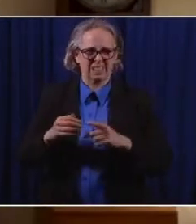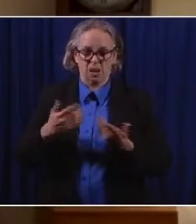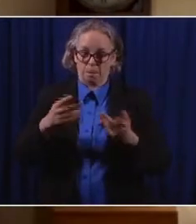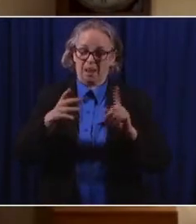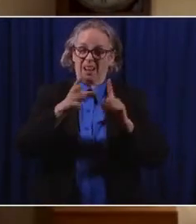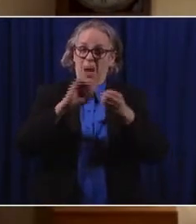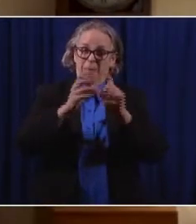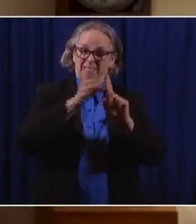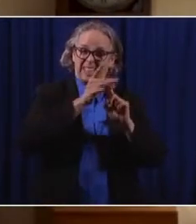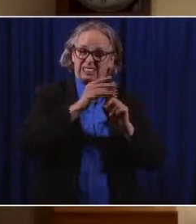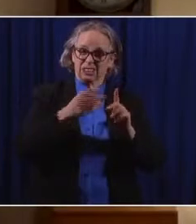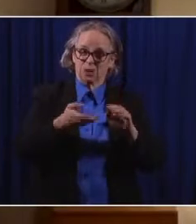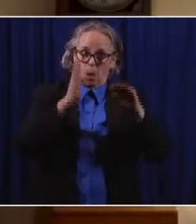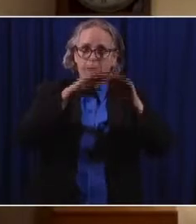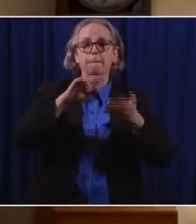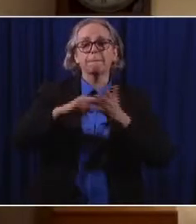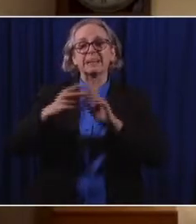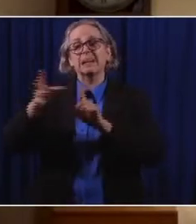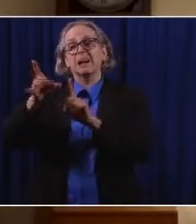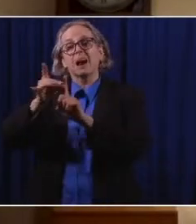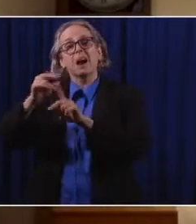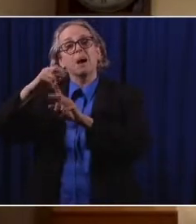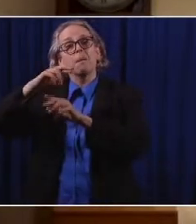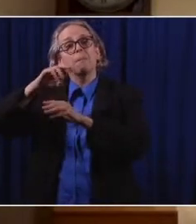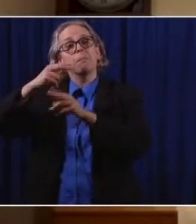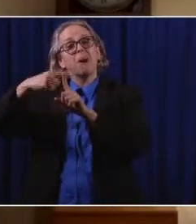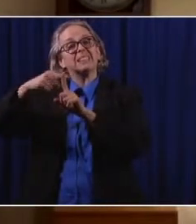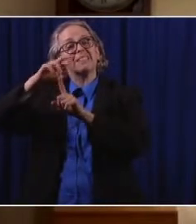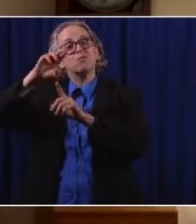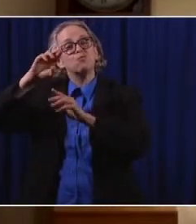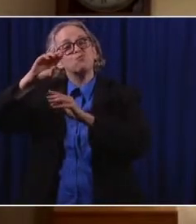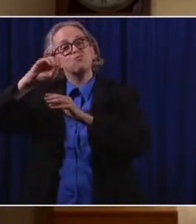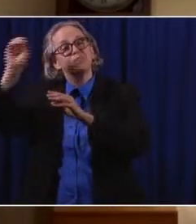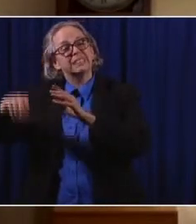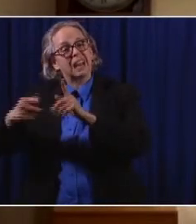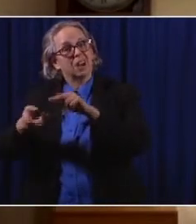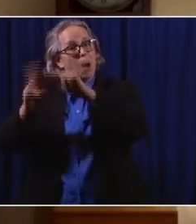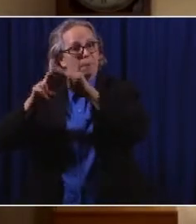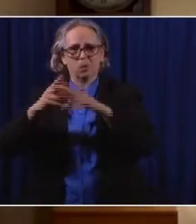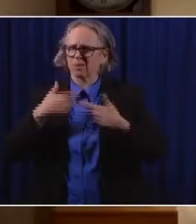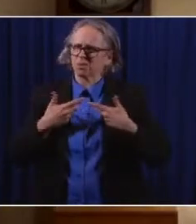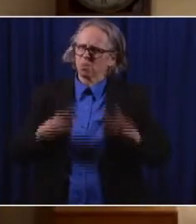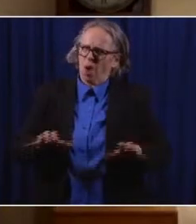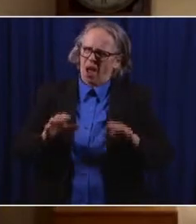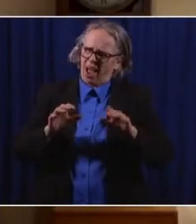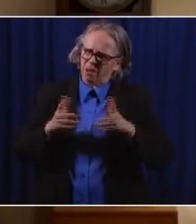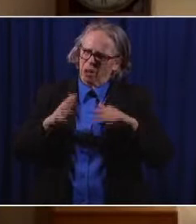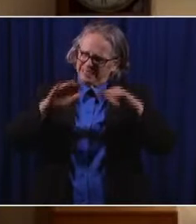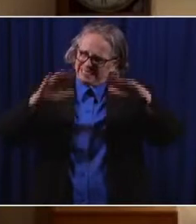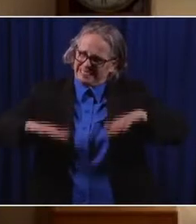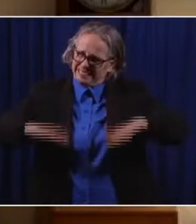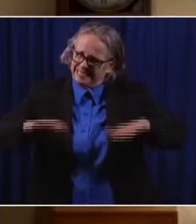inch back up, and we hope it's not a long trend. Eric, let's look at the